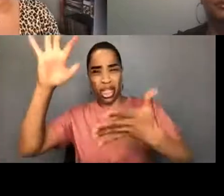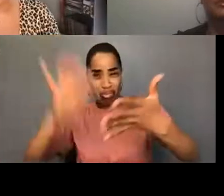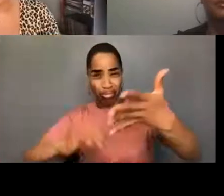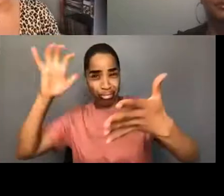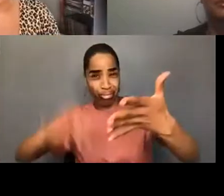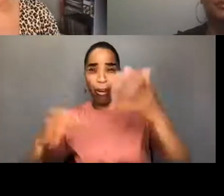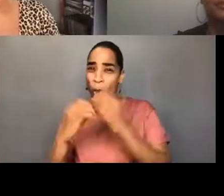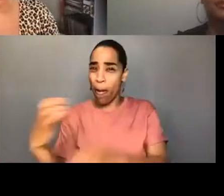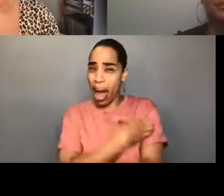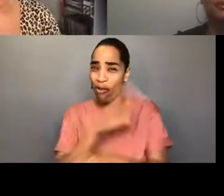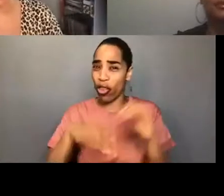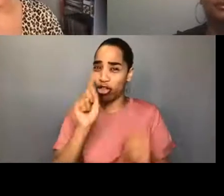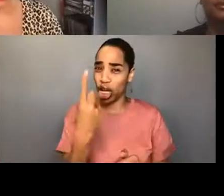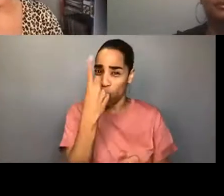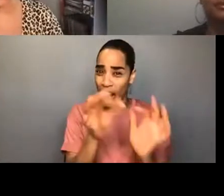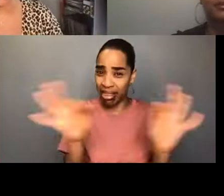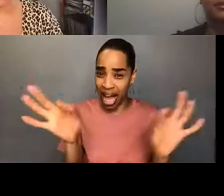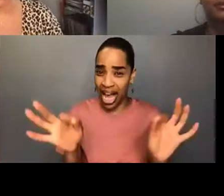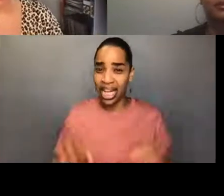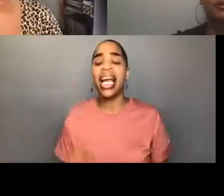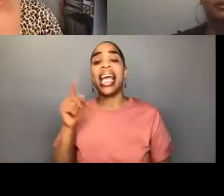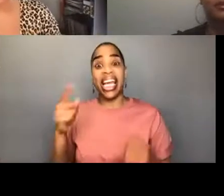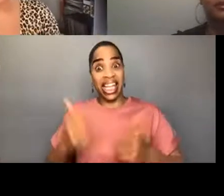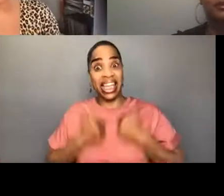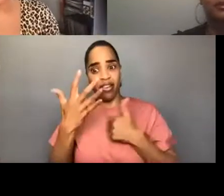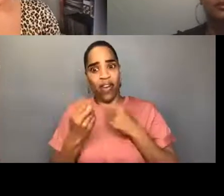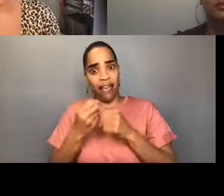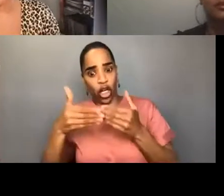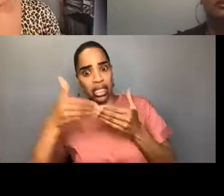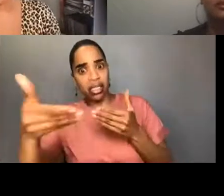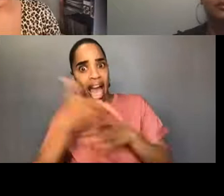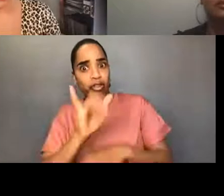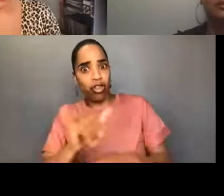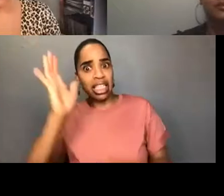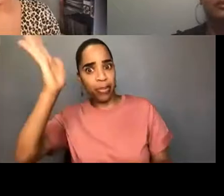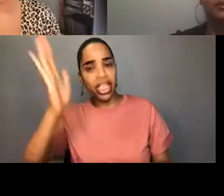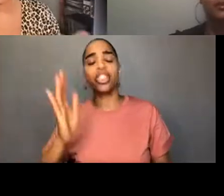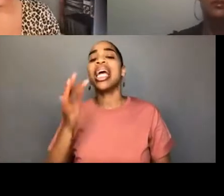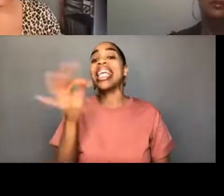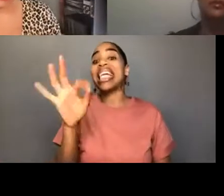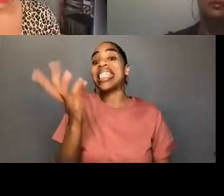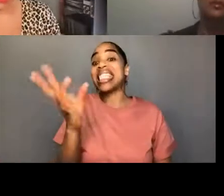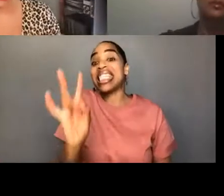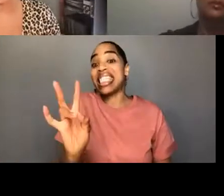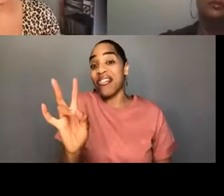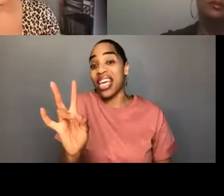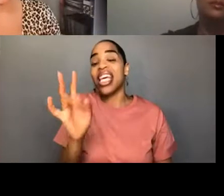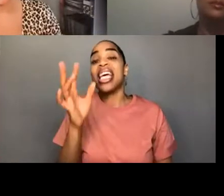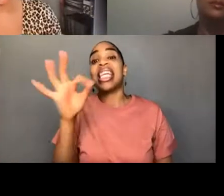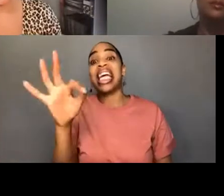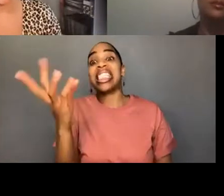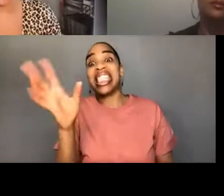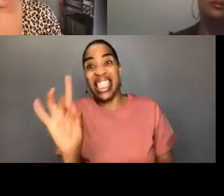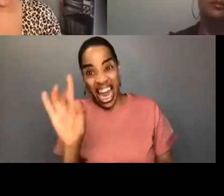line. And he lived five more years after that. And what he says, the 1967, 1968 Dr.